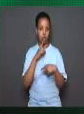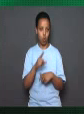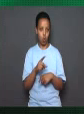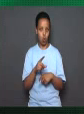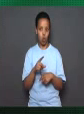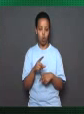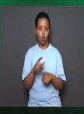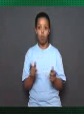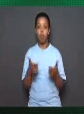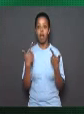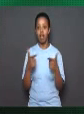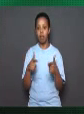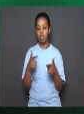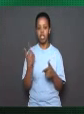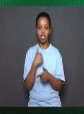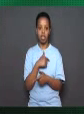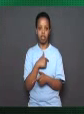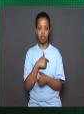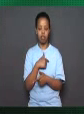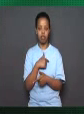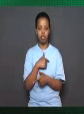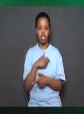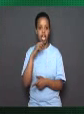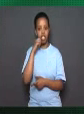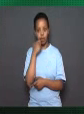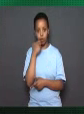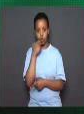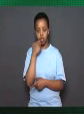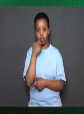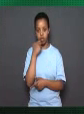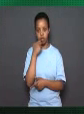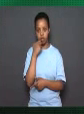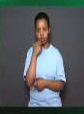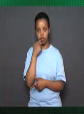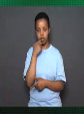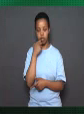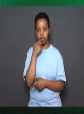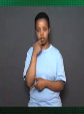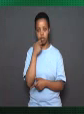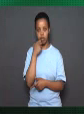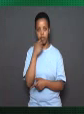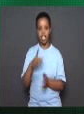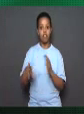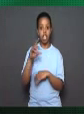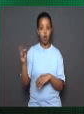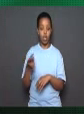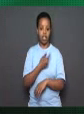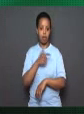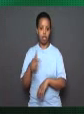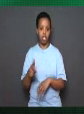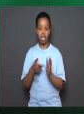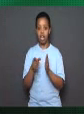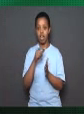Fortunately for us, as long as the enzymes are not exposed to higher temperatures